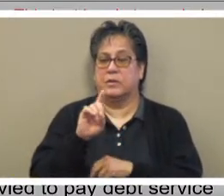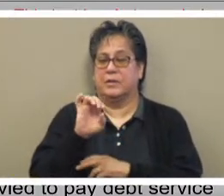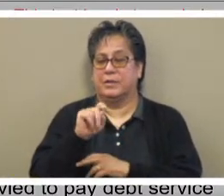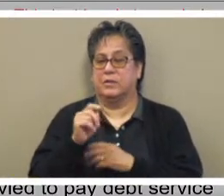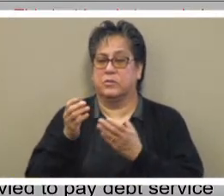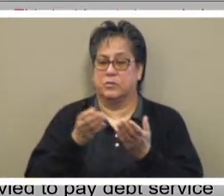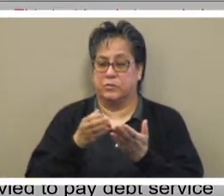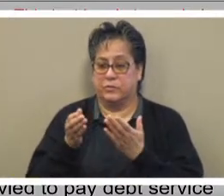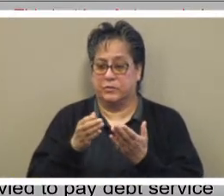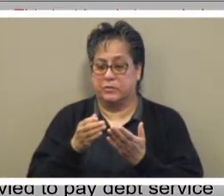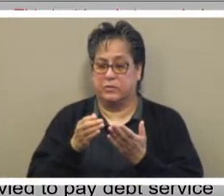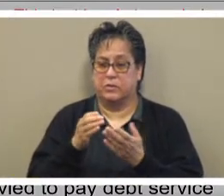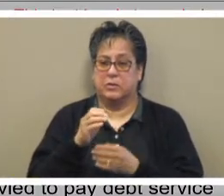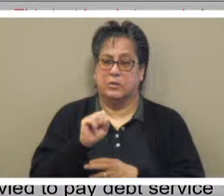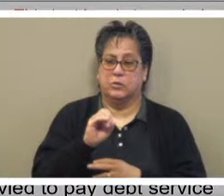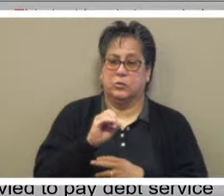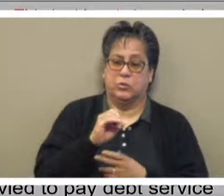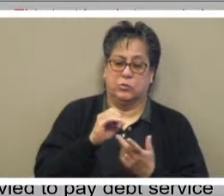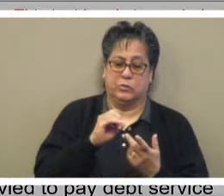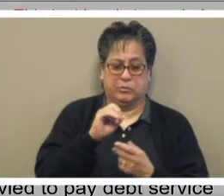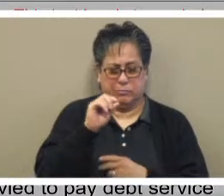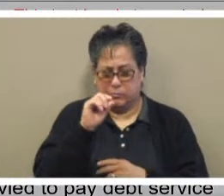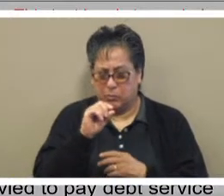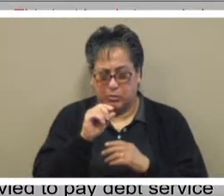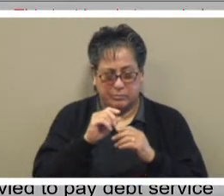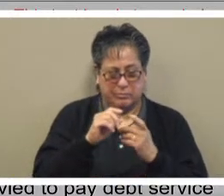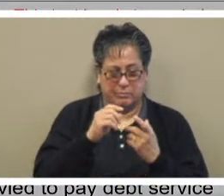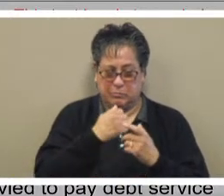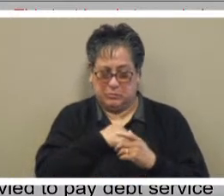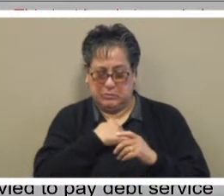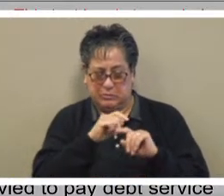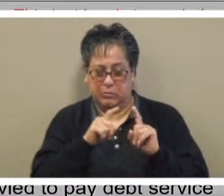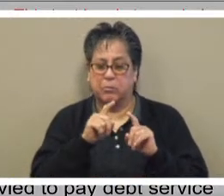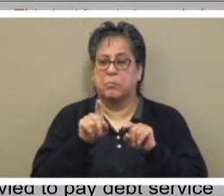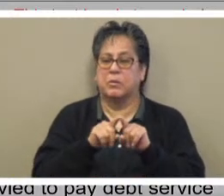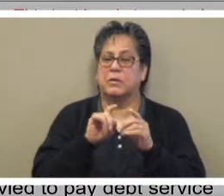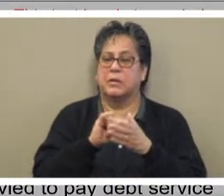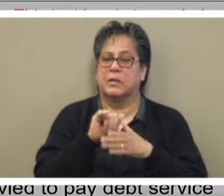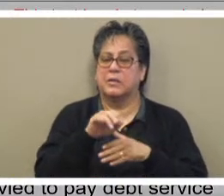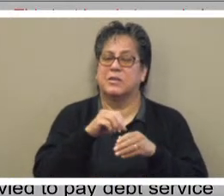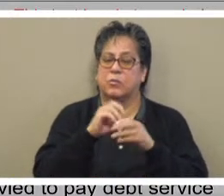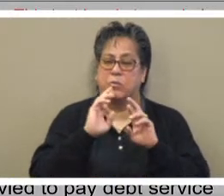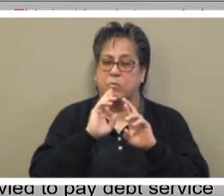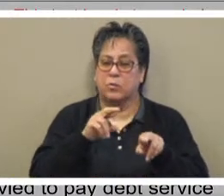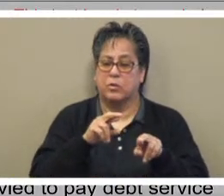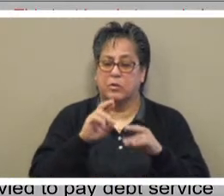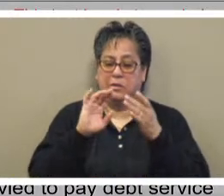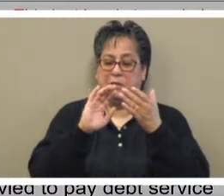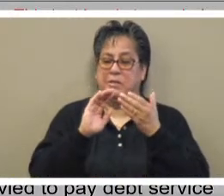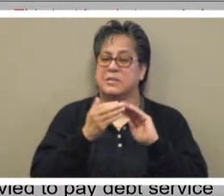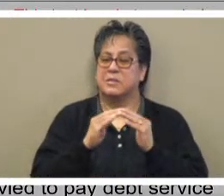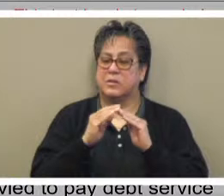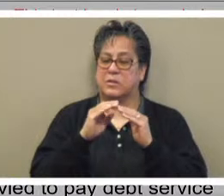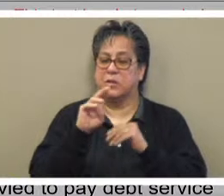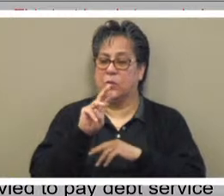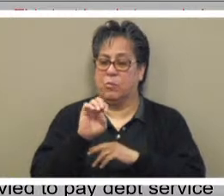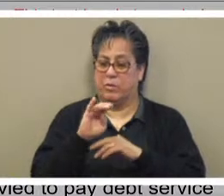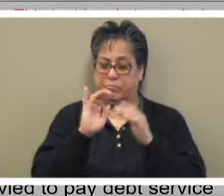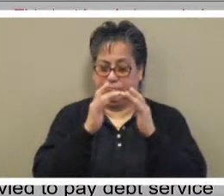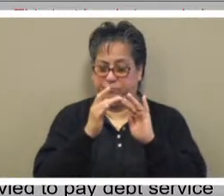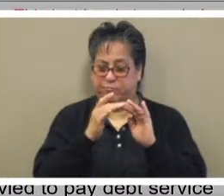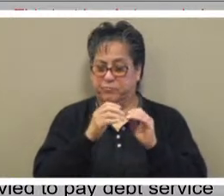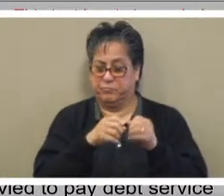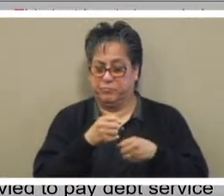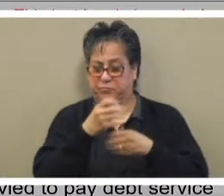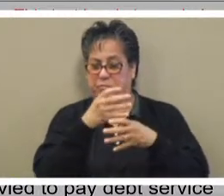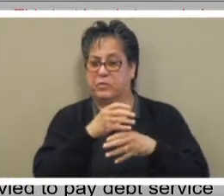reserves. And so I apologize, it's small, but this is in our annual comprehensive financial report, which is posted on the city website. This is for the debt